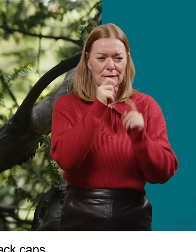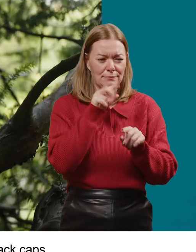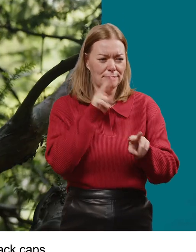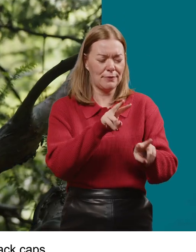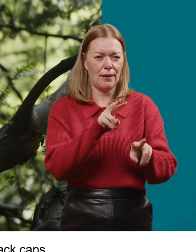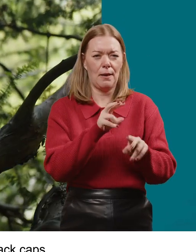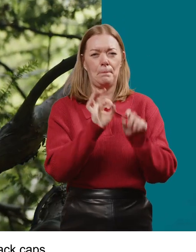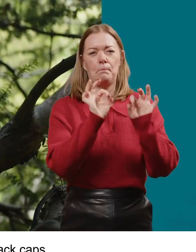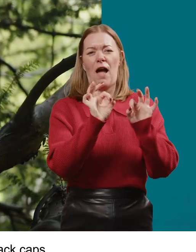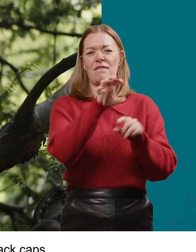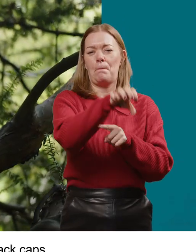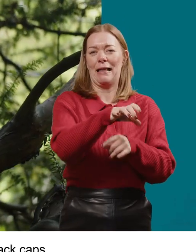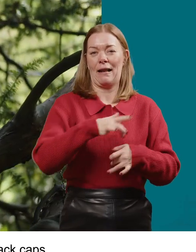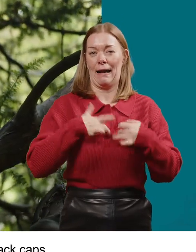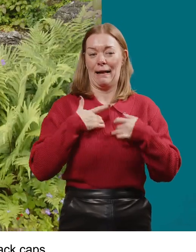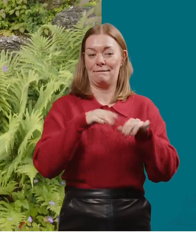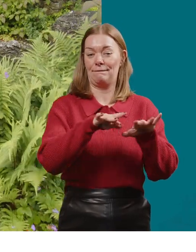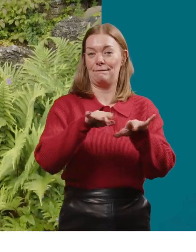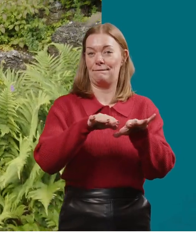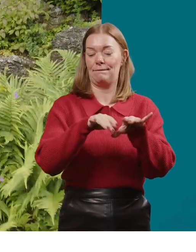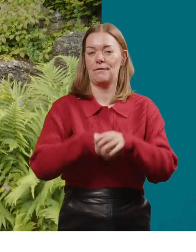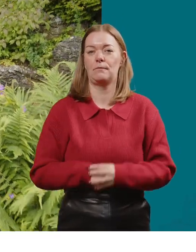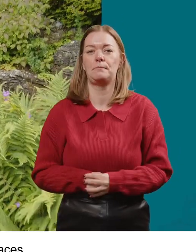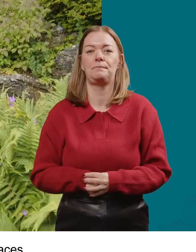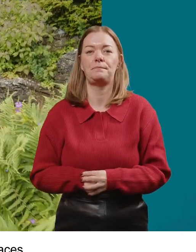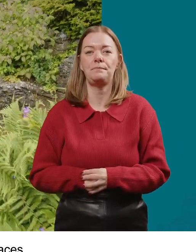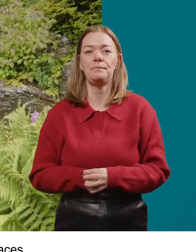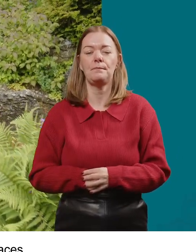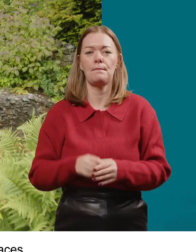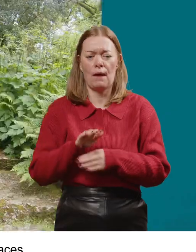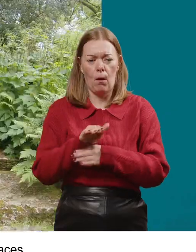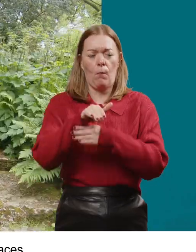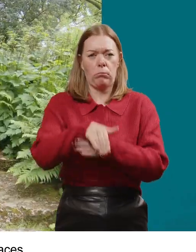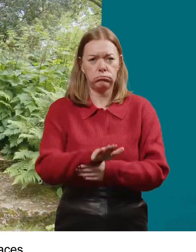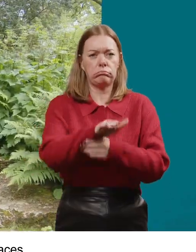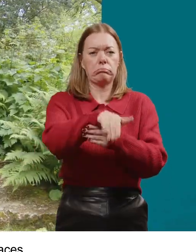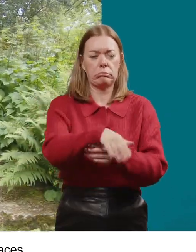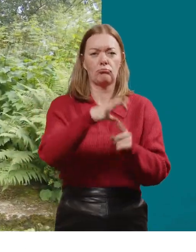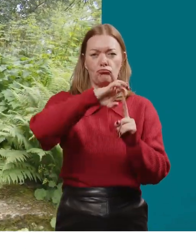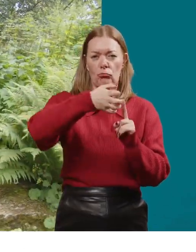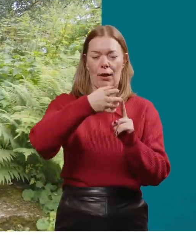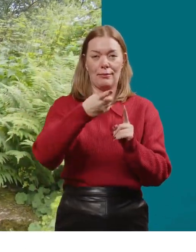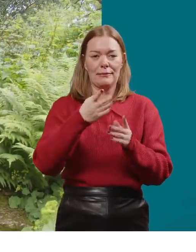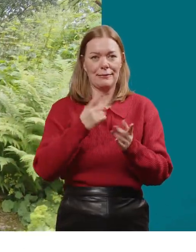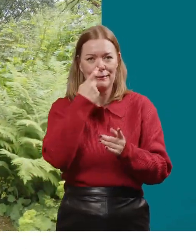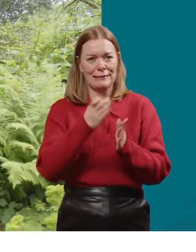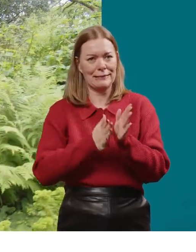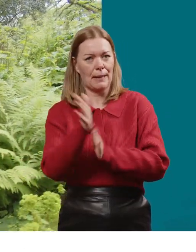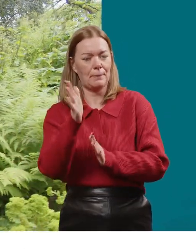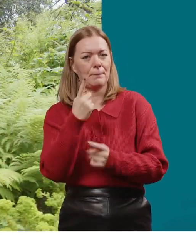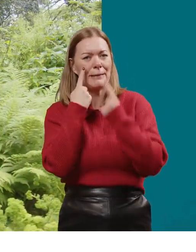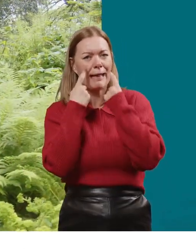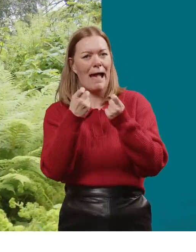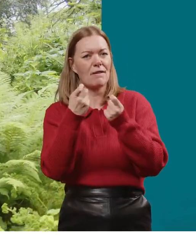for blackcaps and spotted flycatchers to nest. There are uneven surfaces in the rock garden which can be slippery in wet